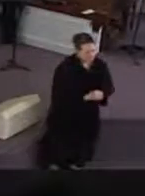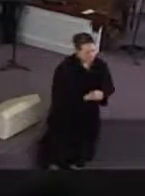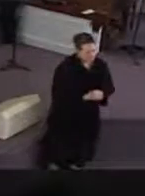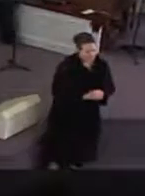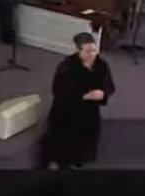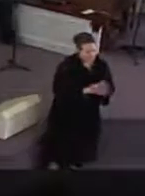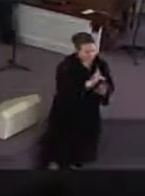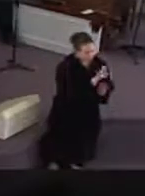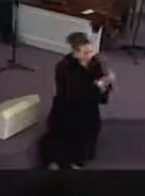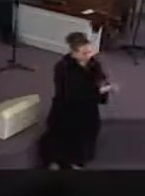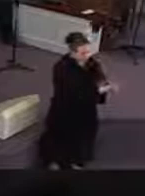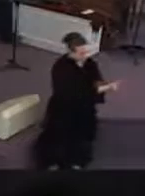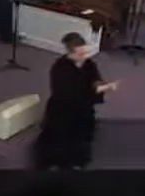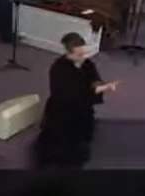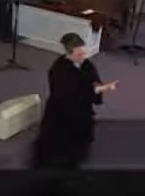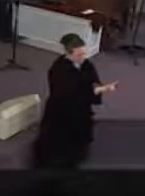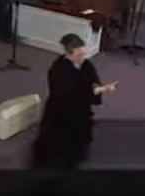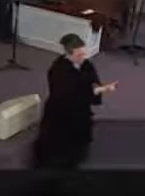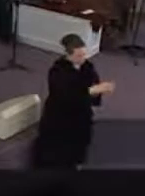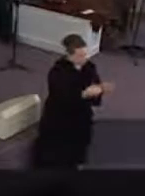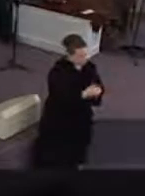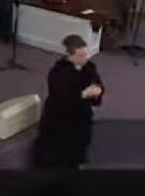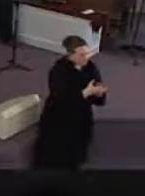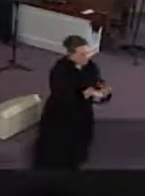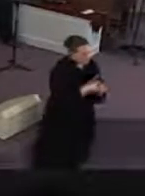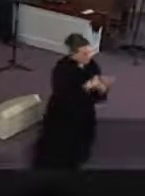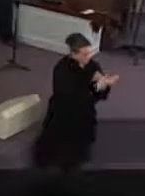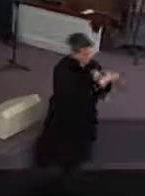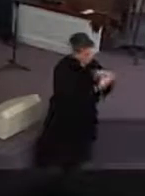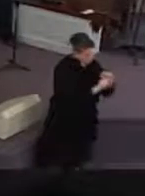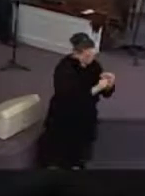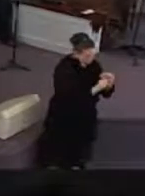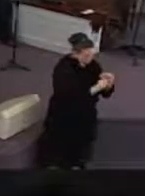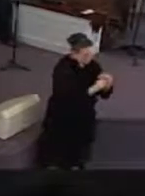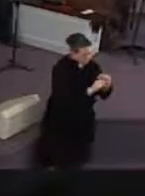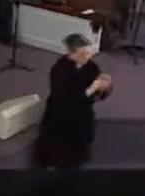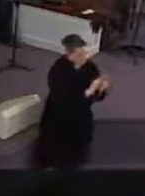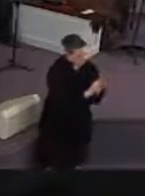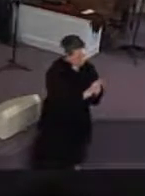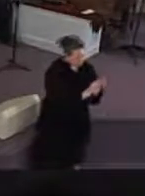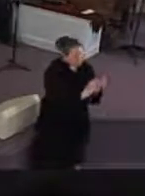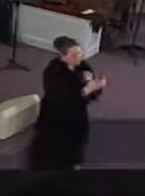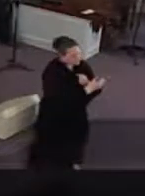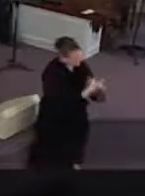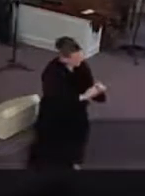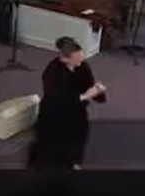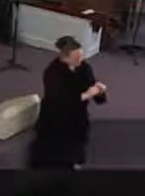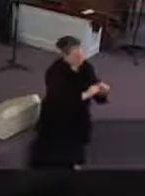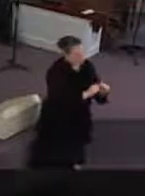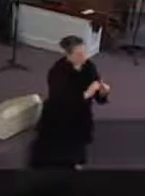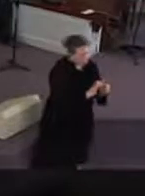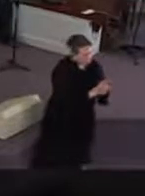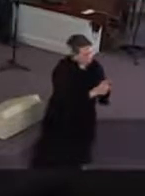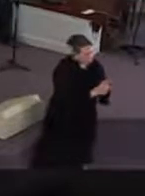I love you. I want you to be saved. You should be saved.